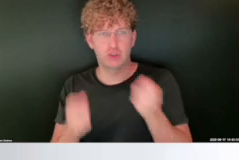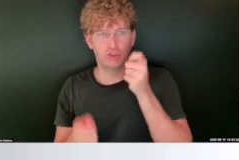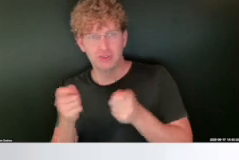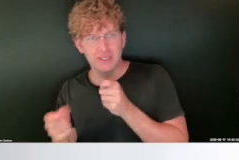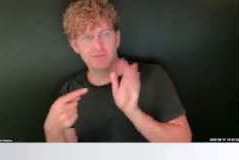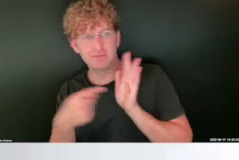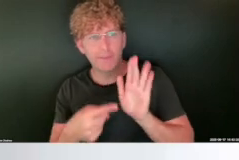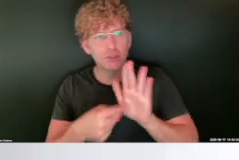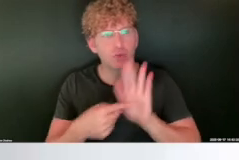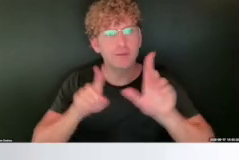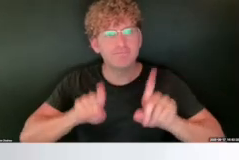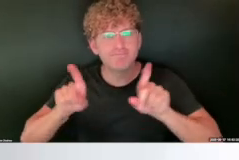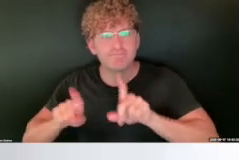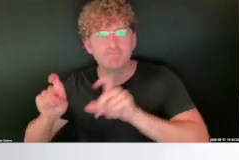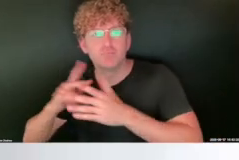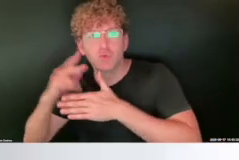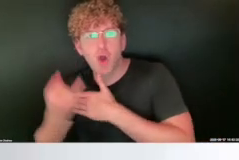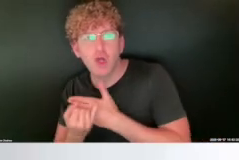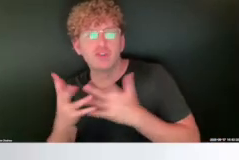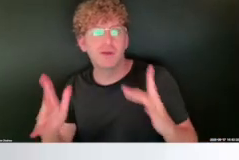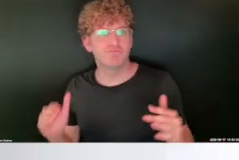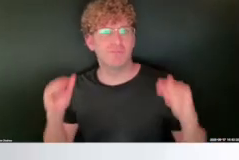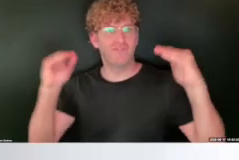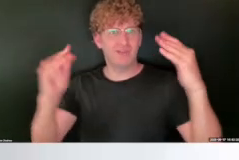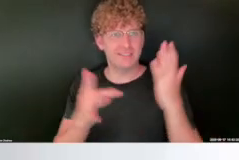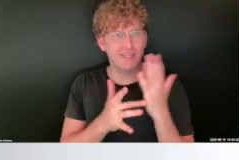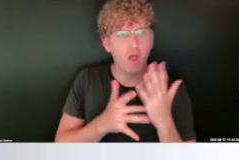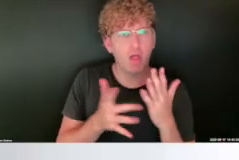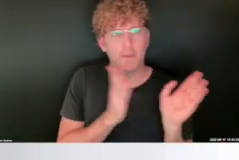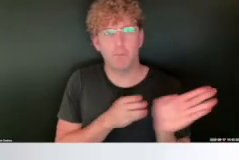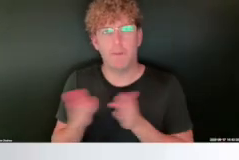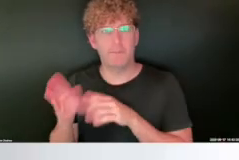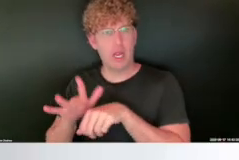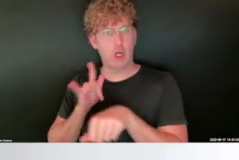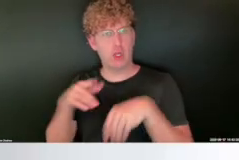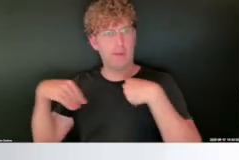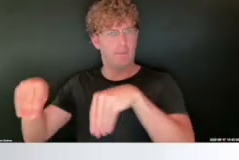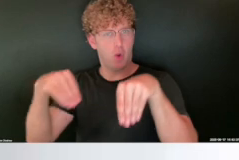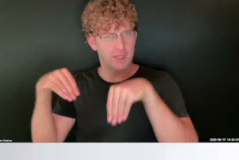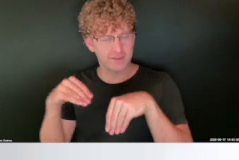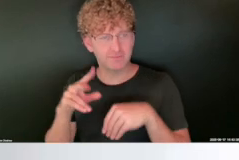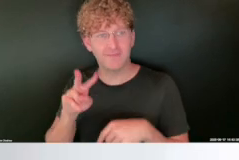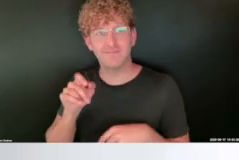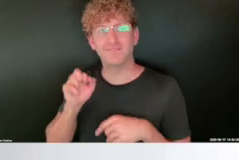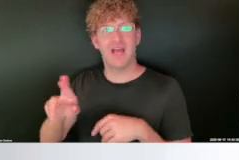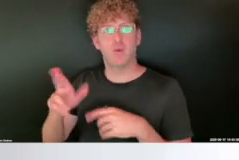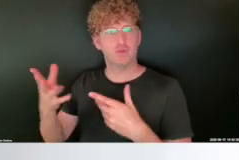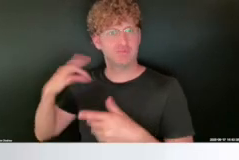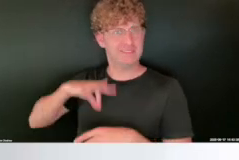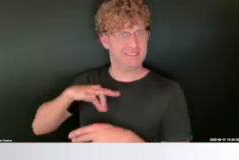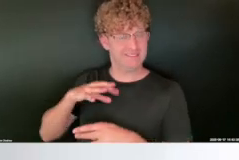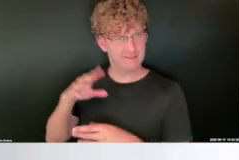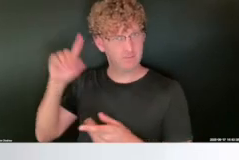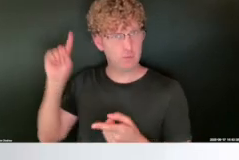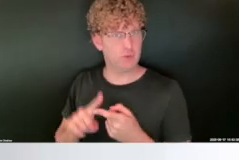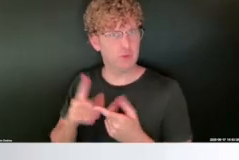incentives reduce the purchase price of commercial options. Truck loans help under-resourced businesses acquire clean technologies,